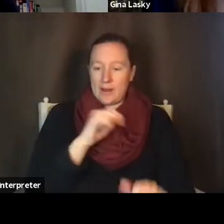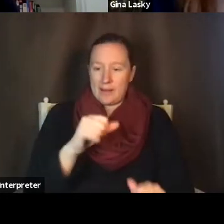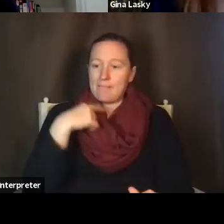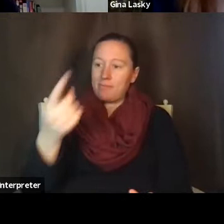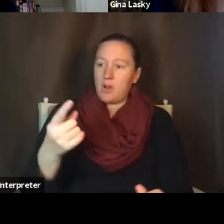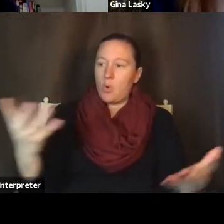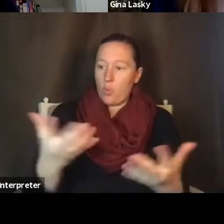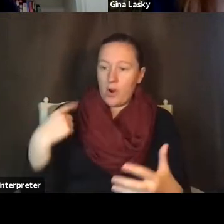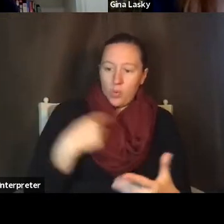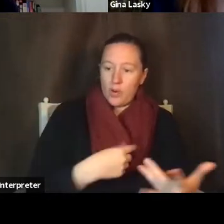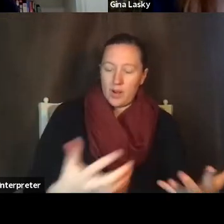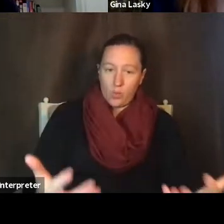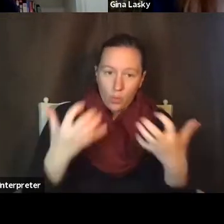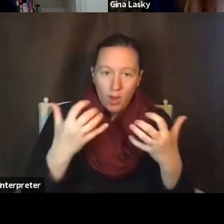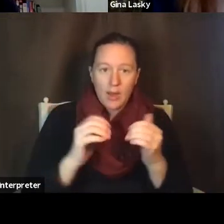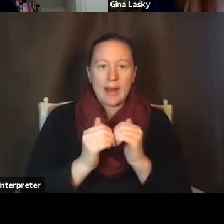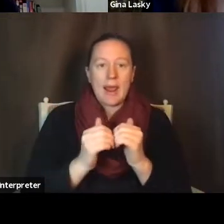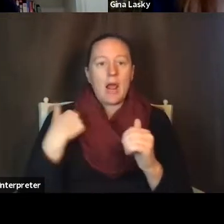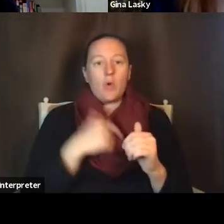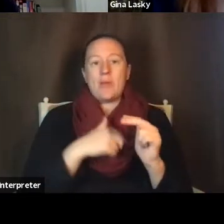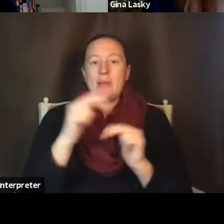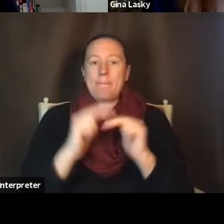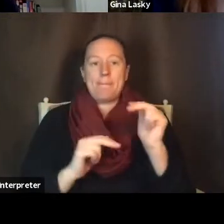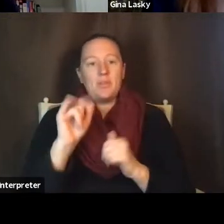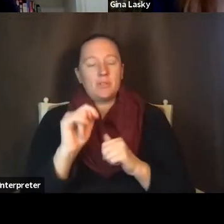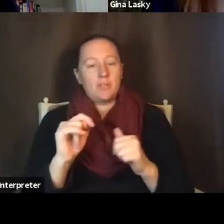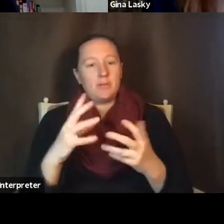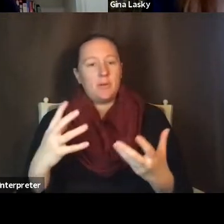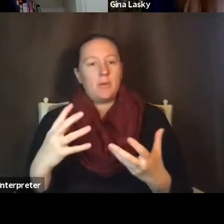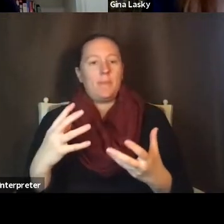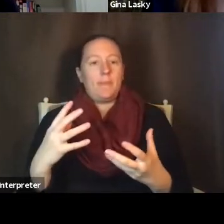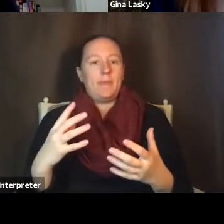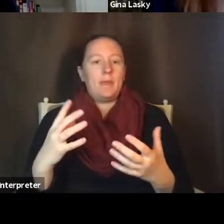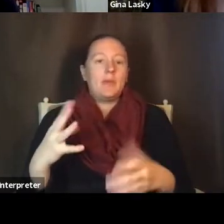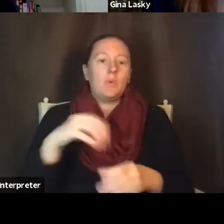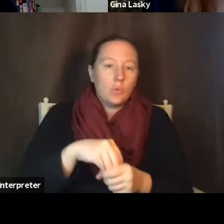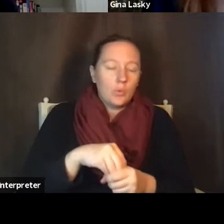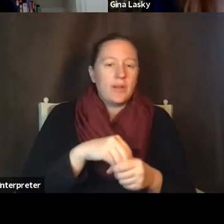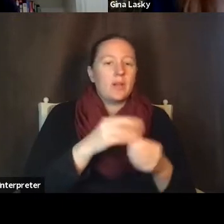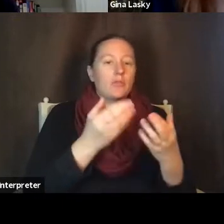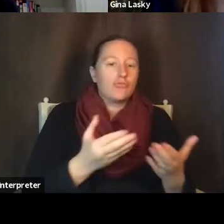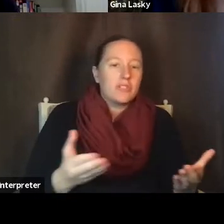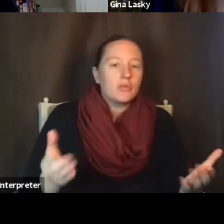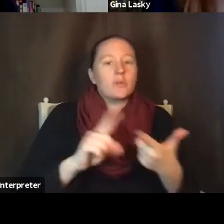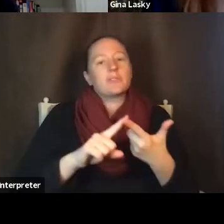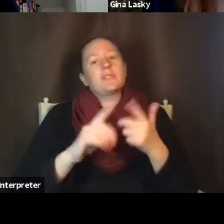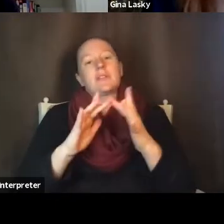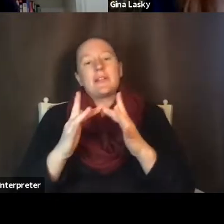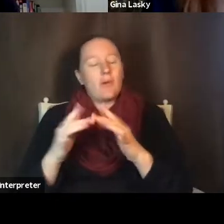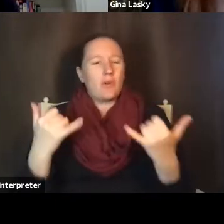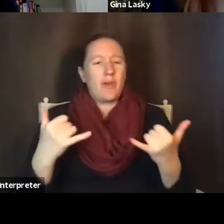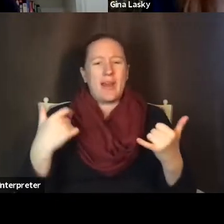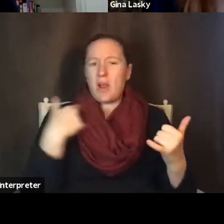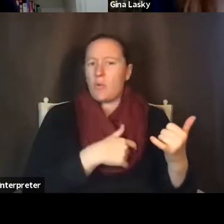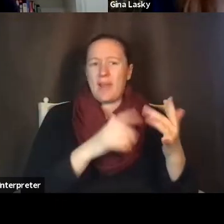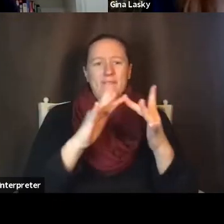we're going to build it by blending services, by blending resources, by blending networks. Right now we have multiple networks that are sort of